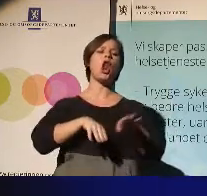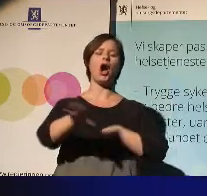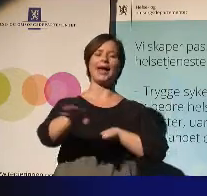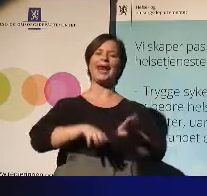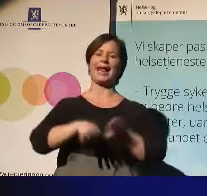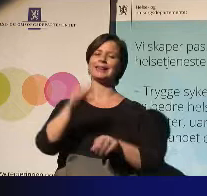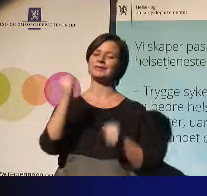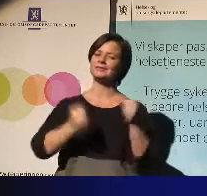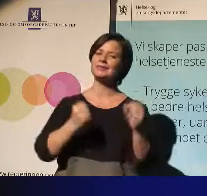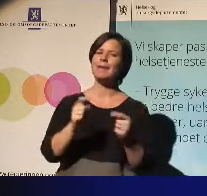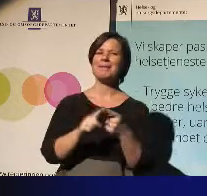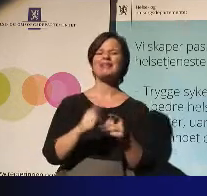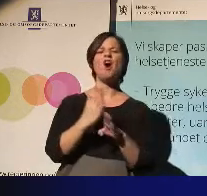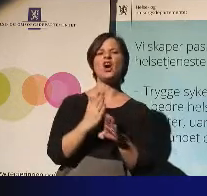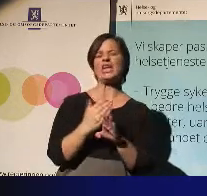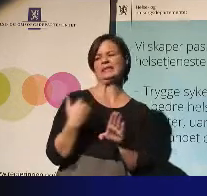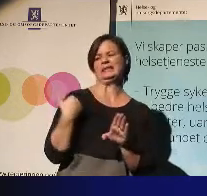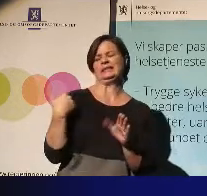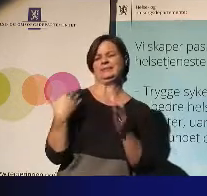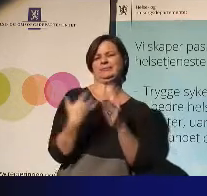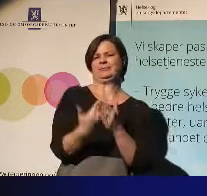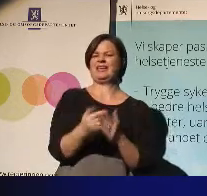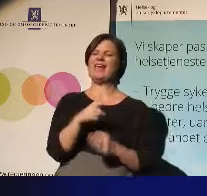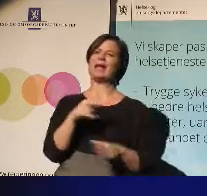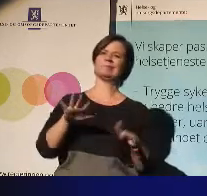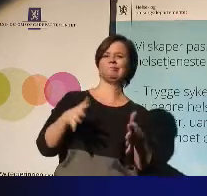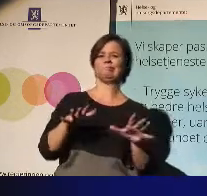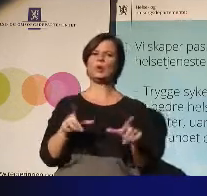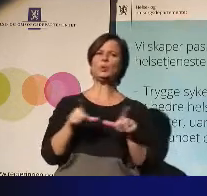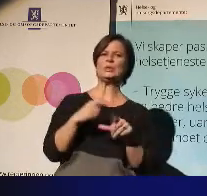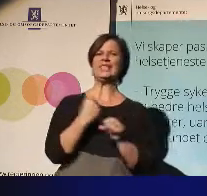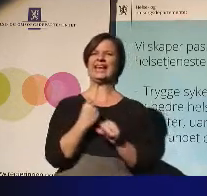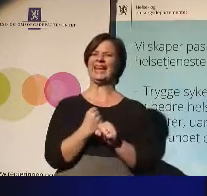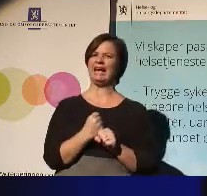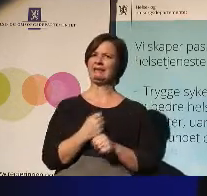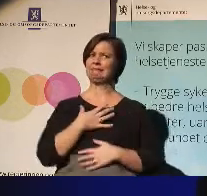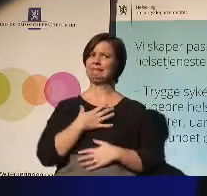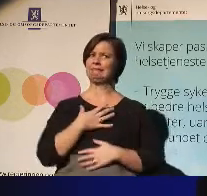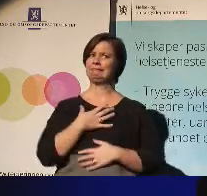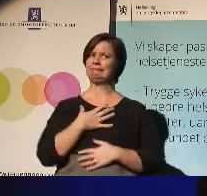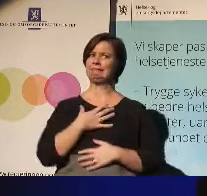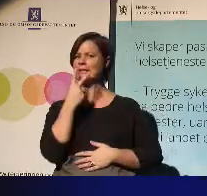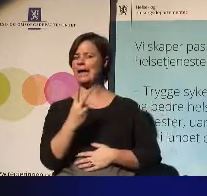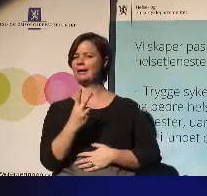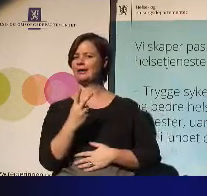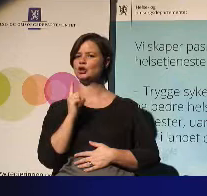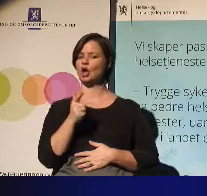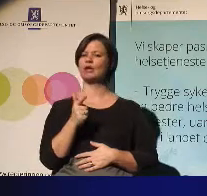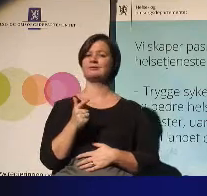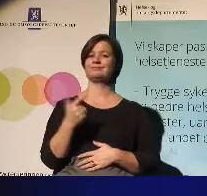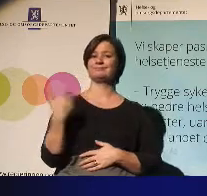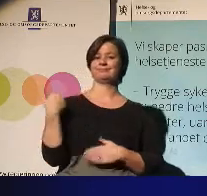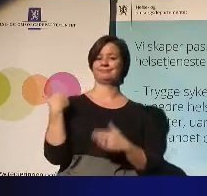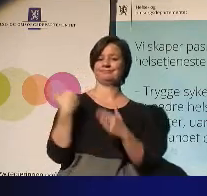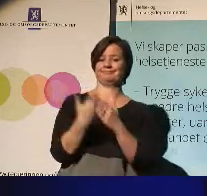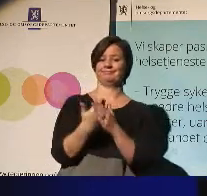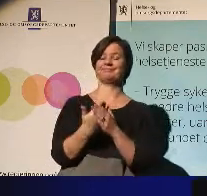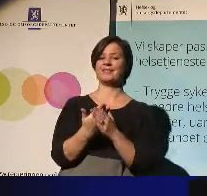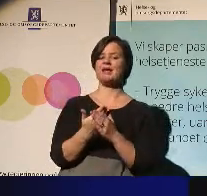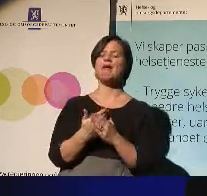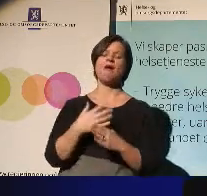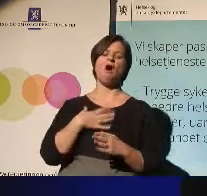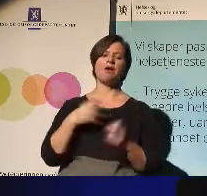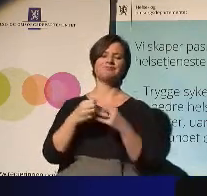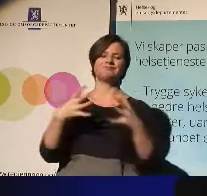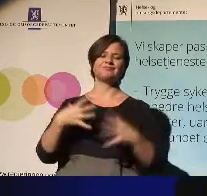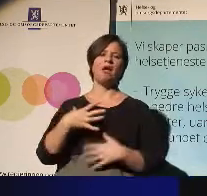skiing. But just these days, we're a little bit unsure, because they have developed this fantastic competence on asthma medicine,